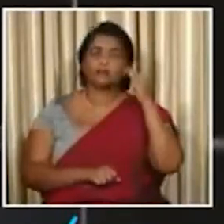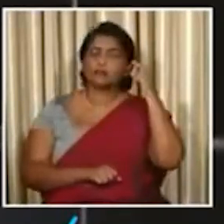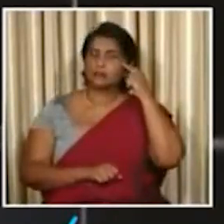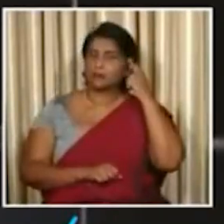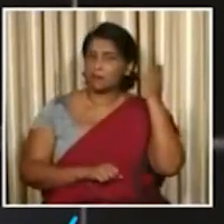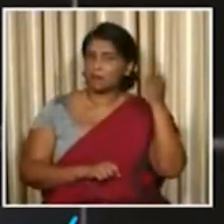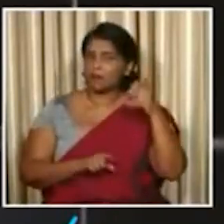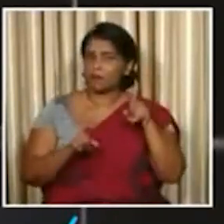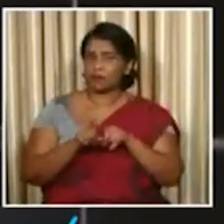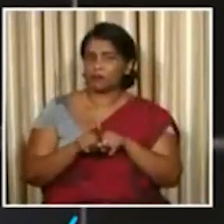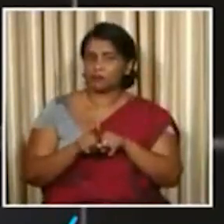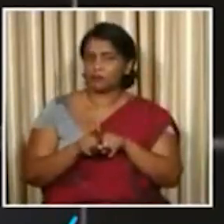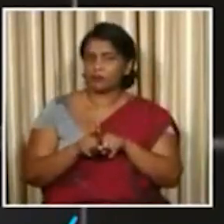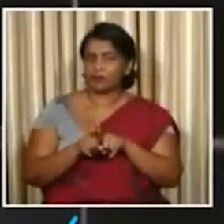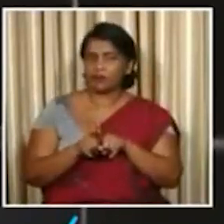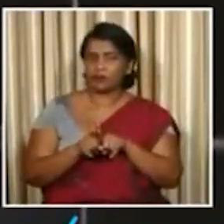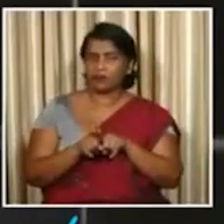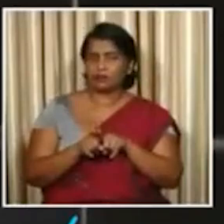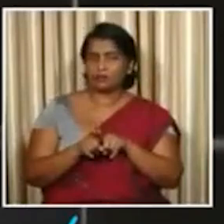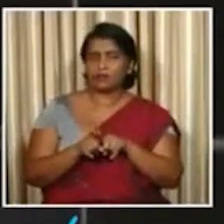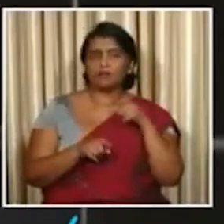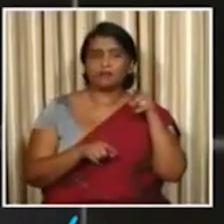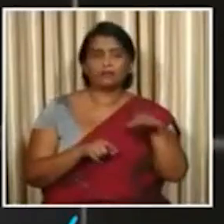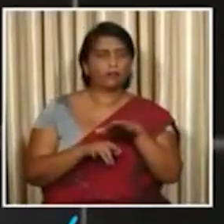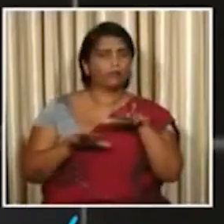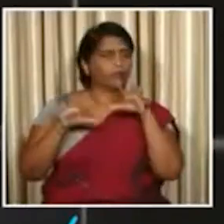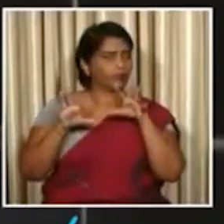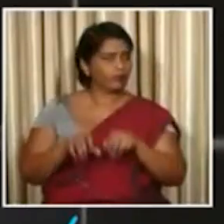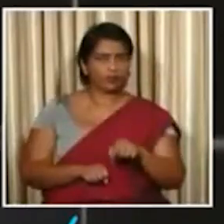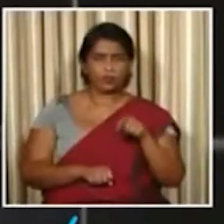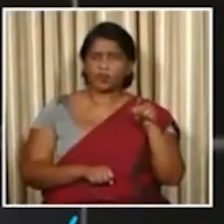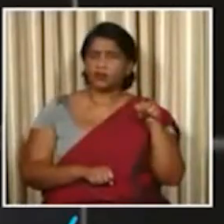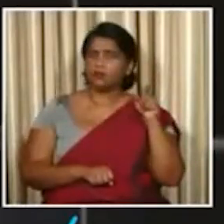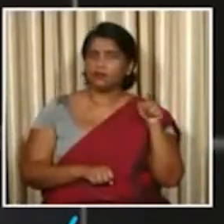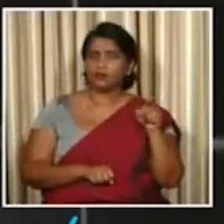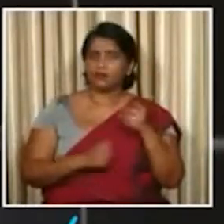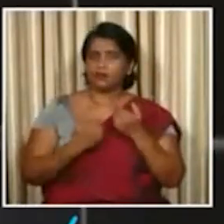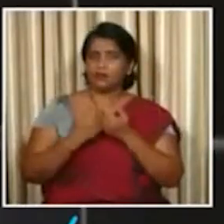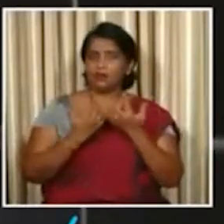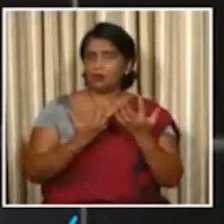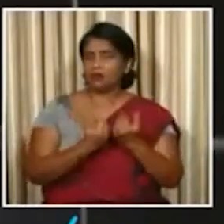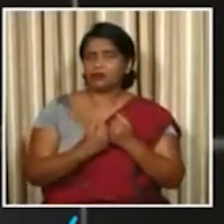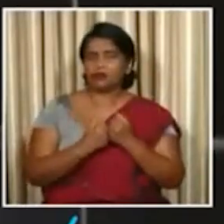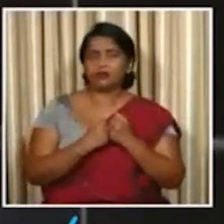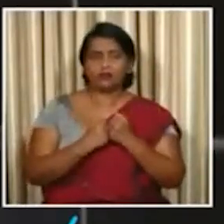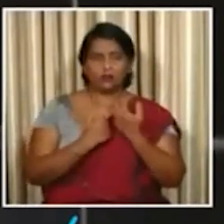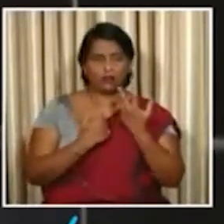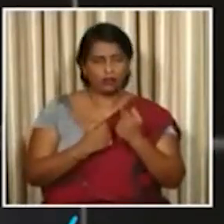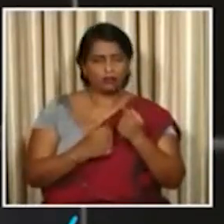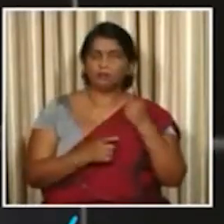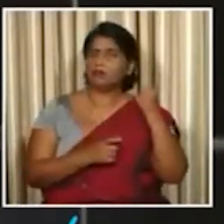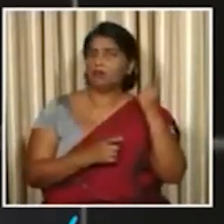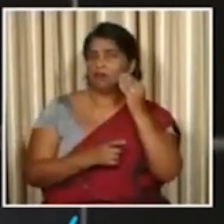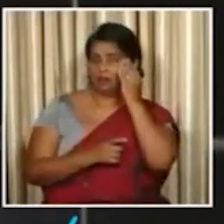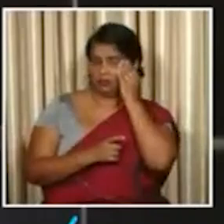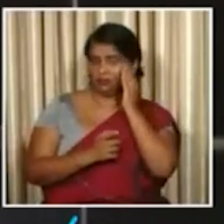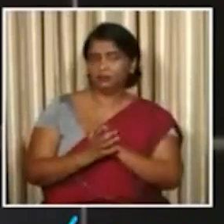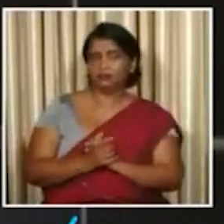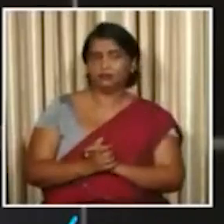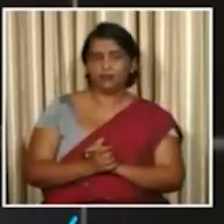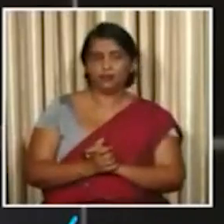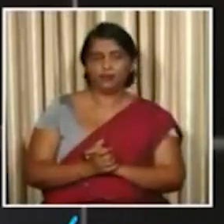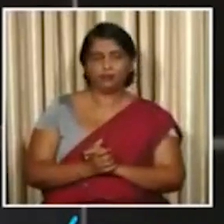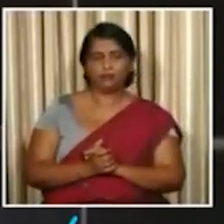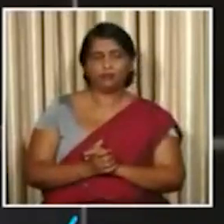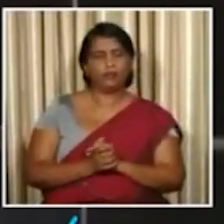and take it. They want to grab the land for themselves. Although, in a subsequent remark, President Trump was